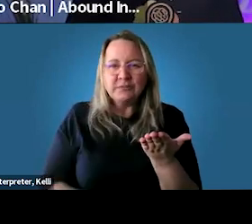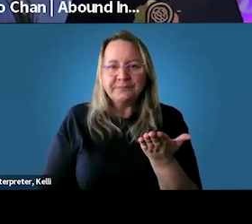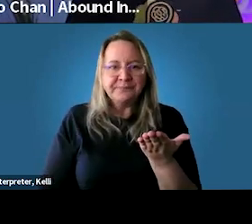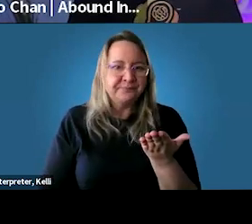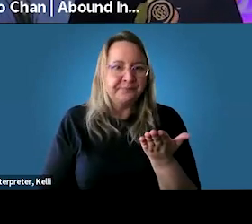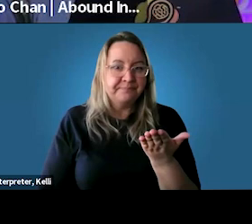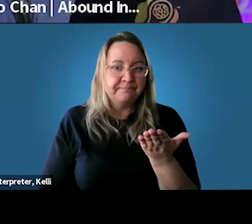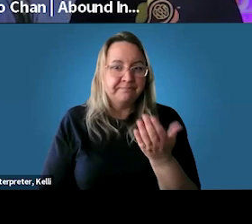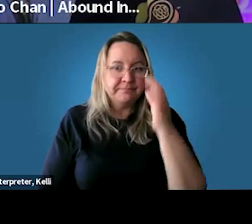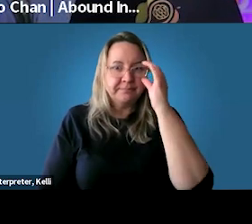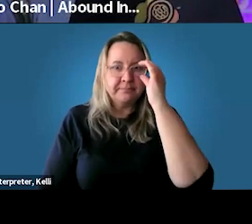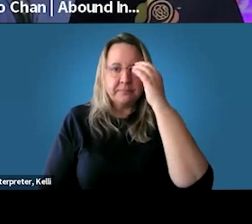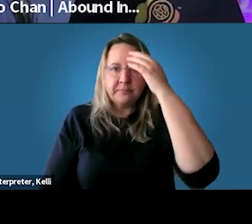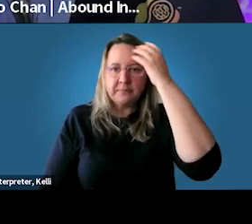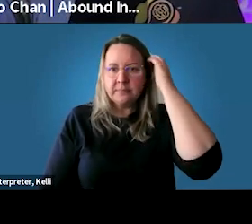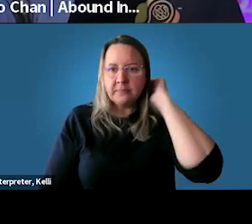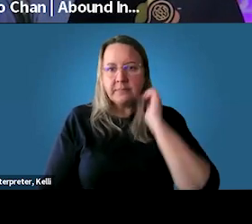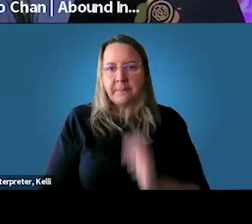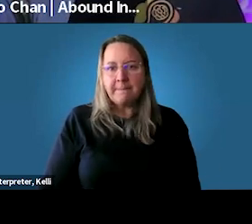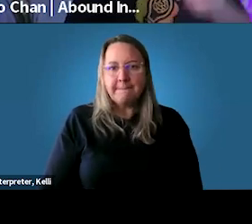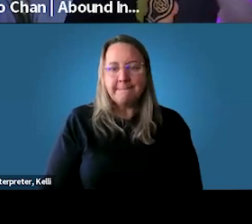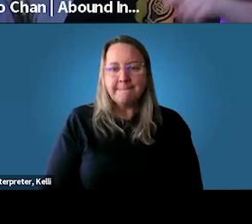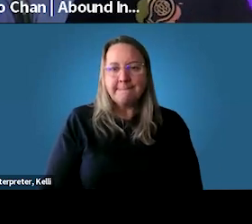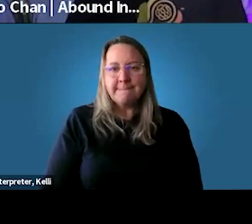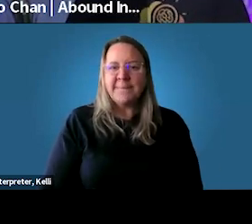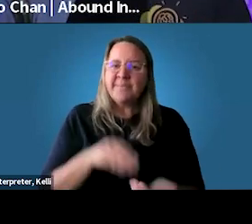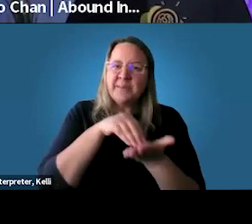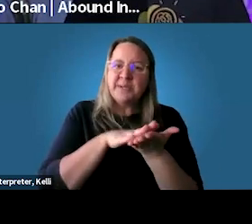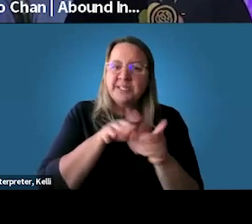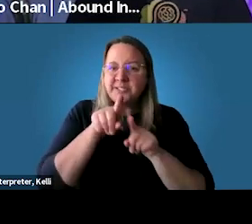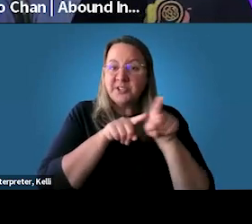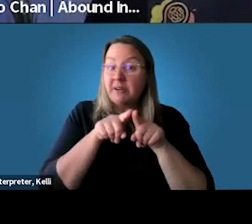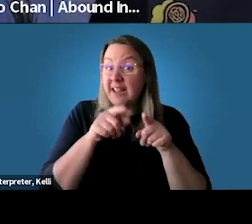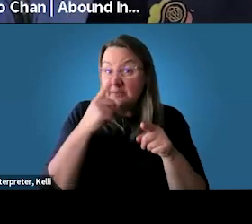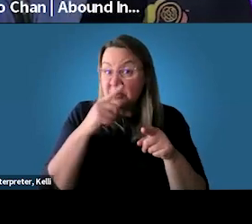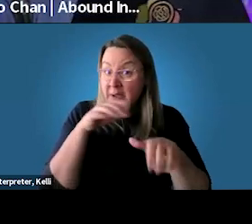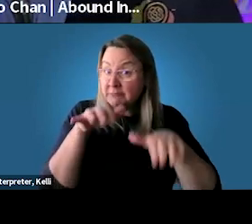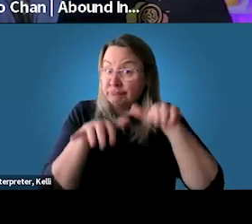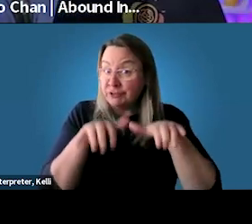curious about? Give that a star. And type it in the chat. I would like to know.